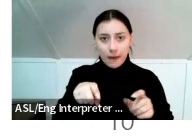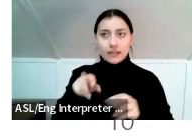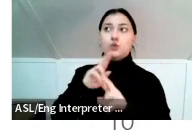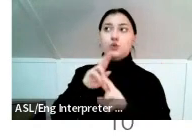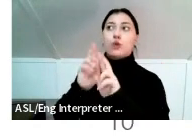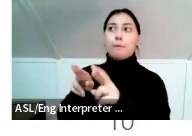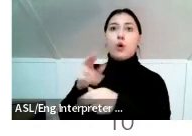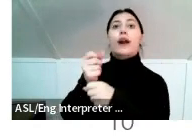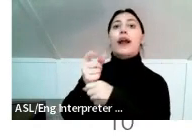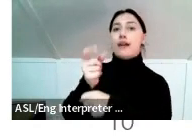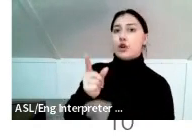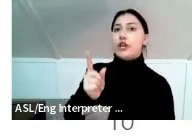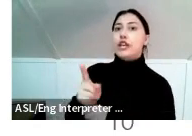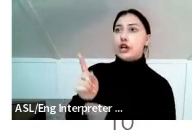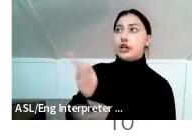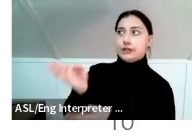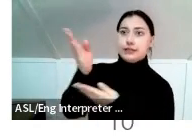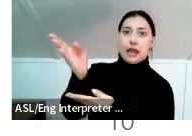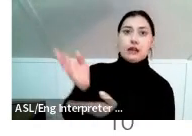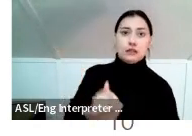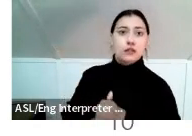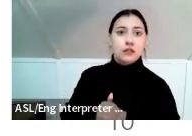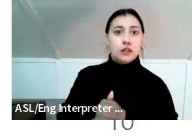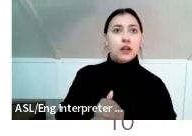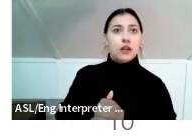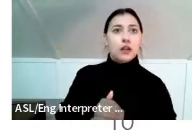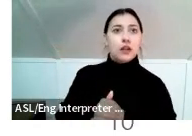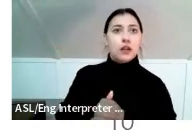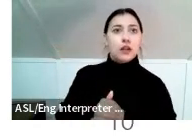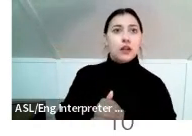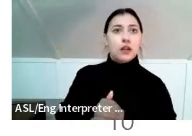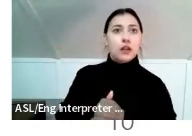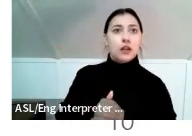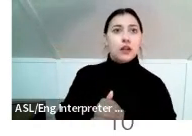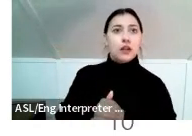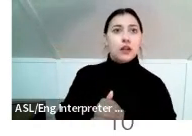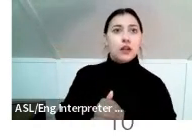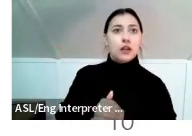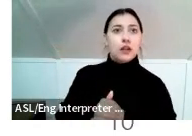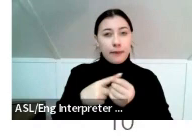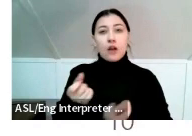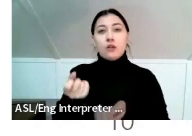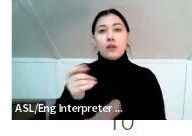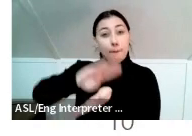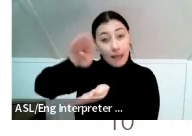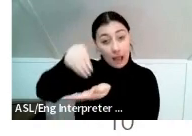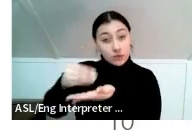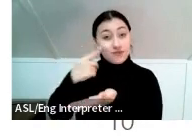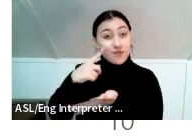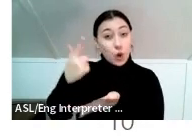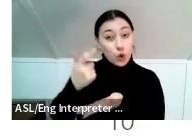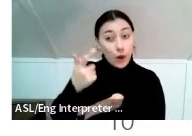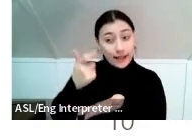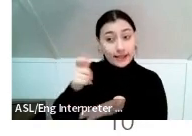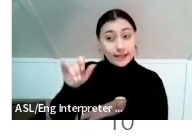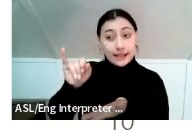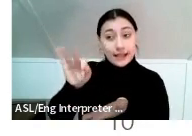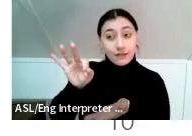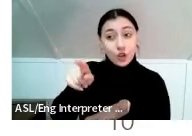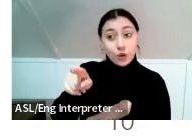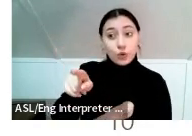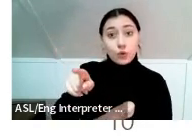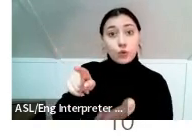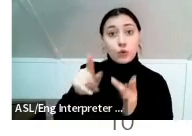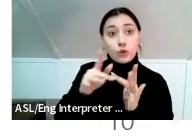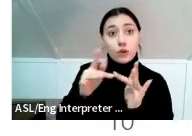And in terms of question on grant amounts, is that $6,000 for each year? So the minimum